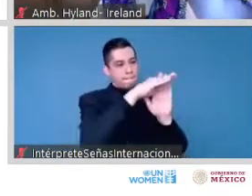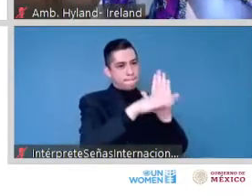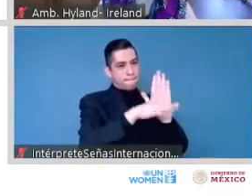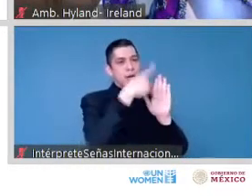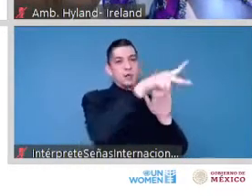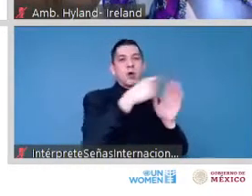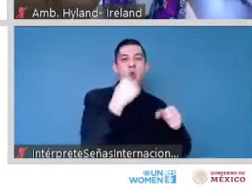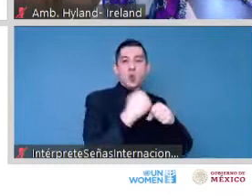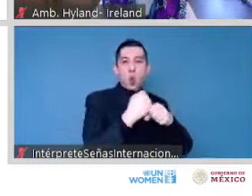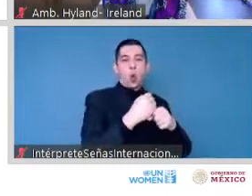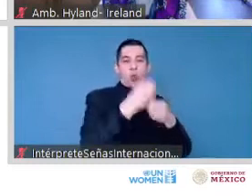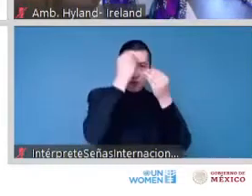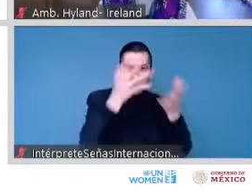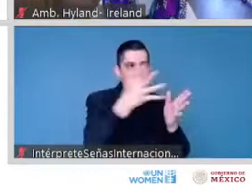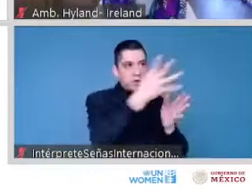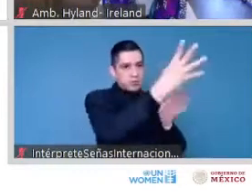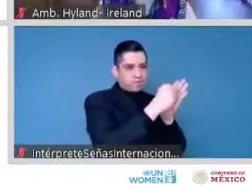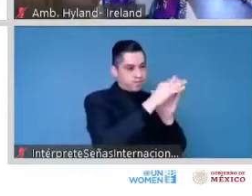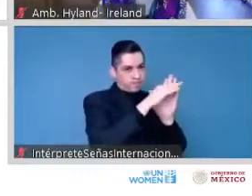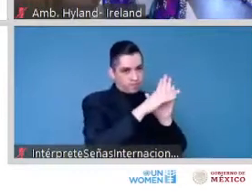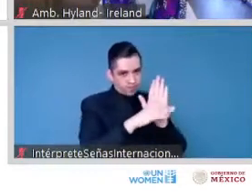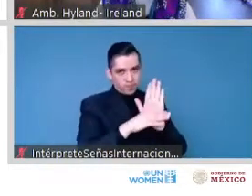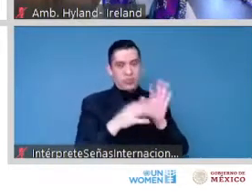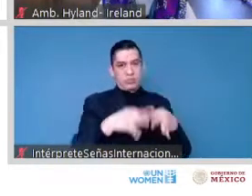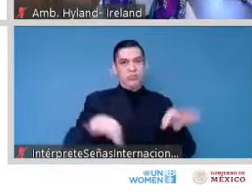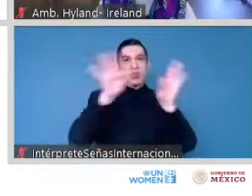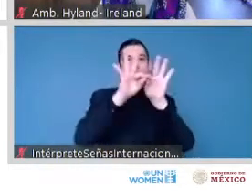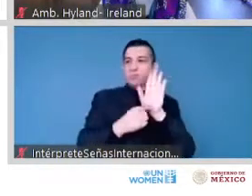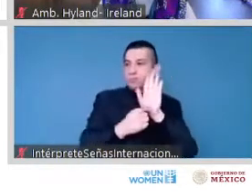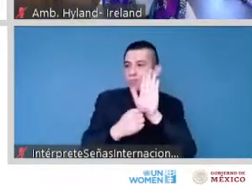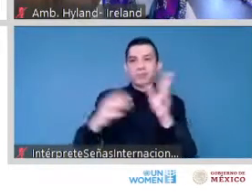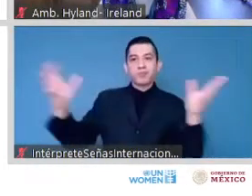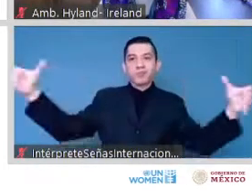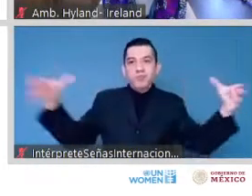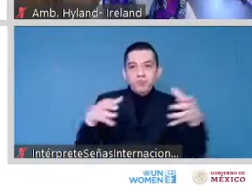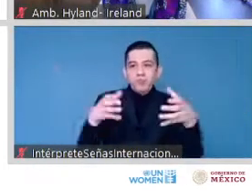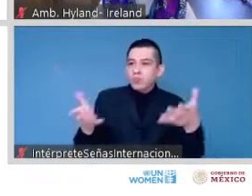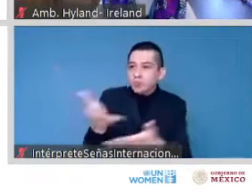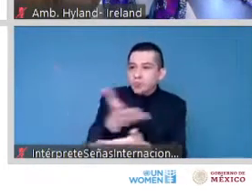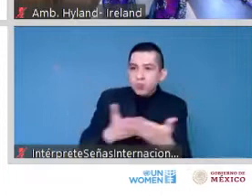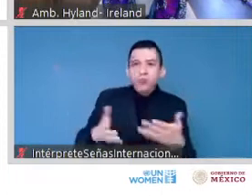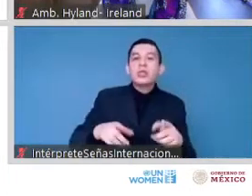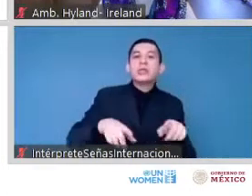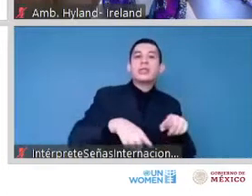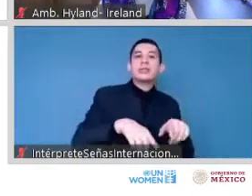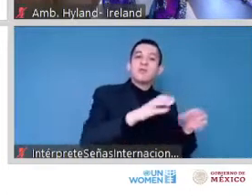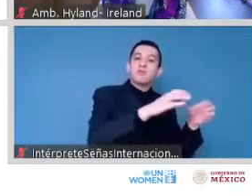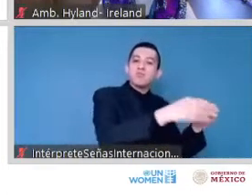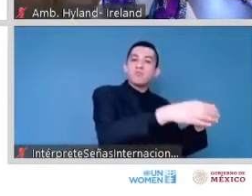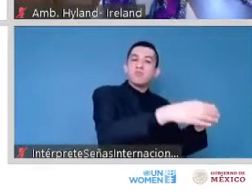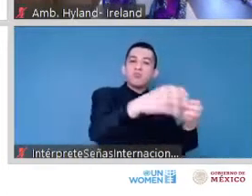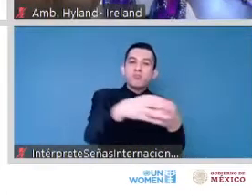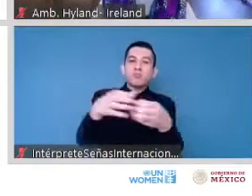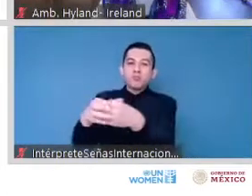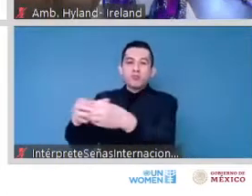steps like holding committee hearings or doing dedicated studies. And again, a challenge that we have in this front is generating reports